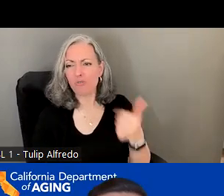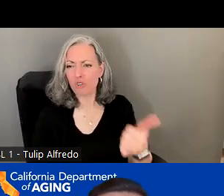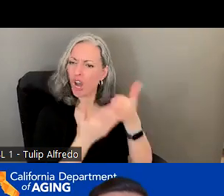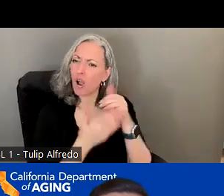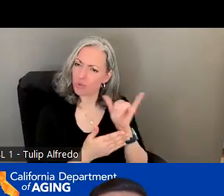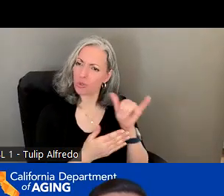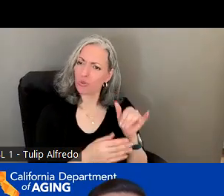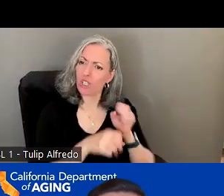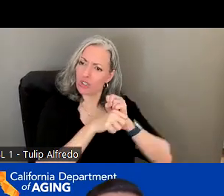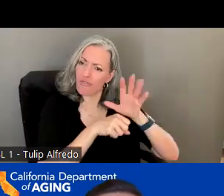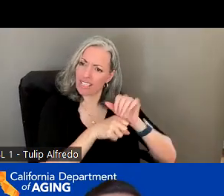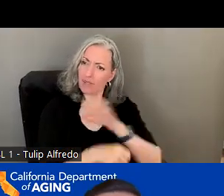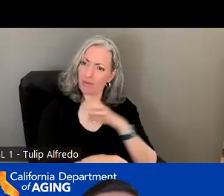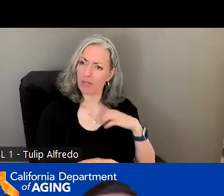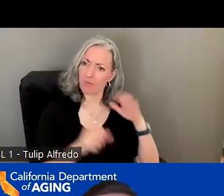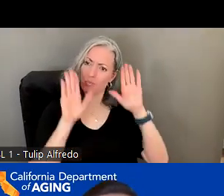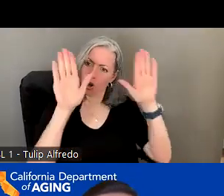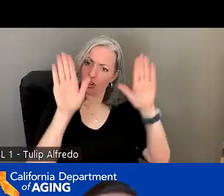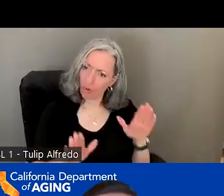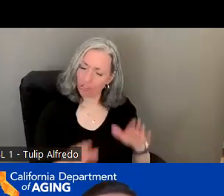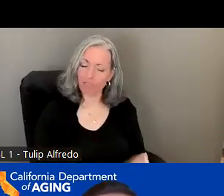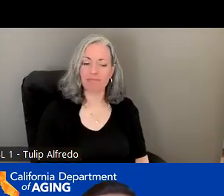advisory committee was phenomenal.